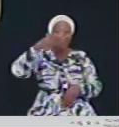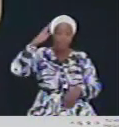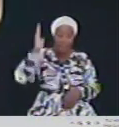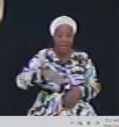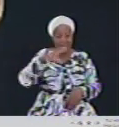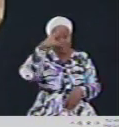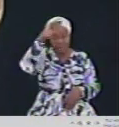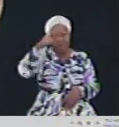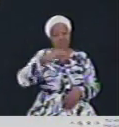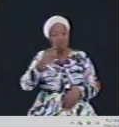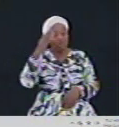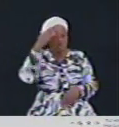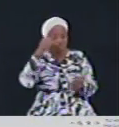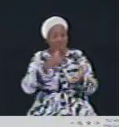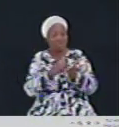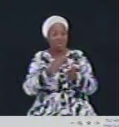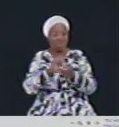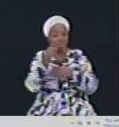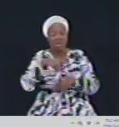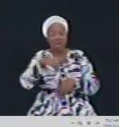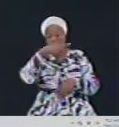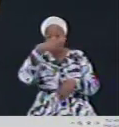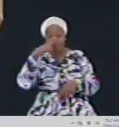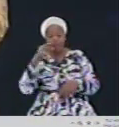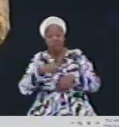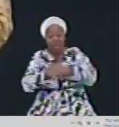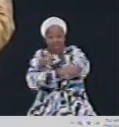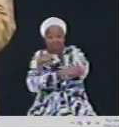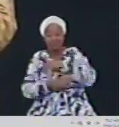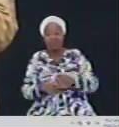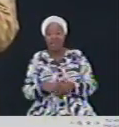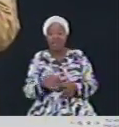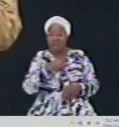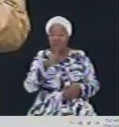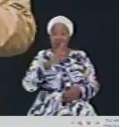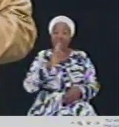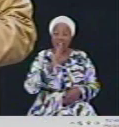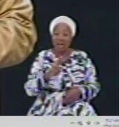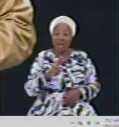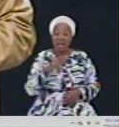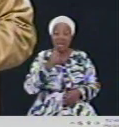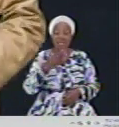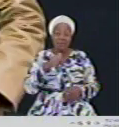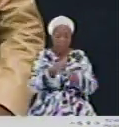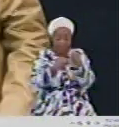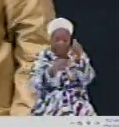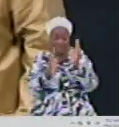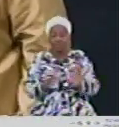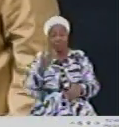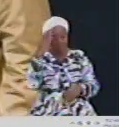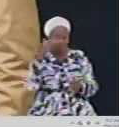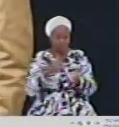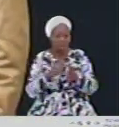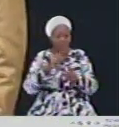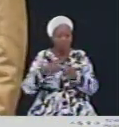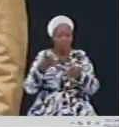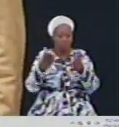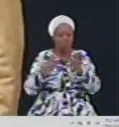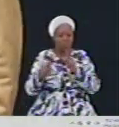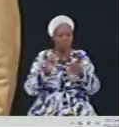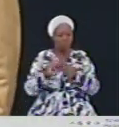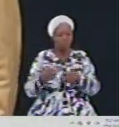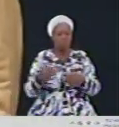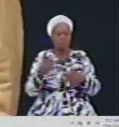man. You are a thief, and you are a backslider. But you want people to hold